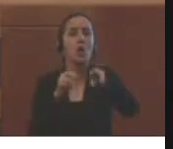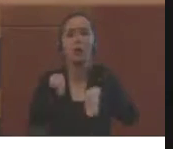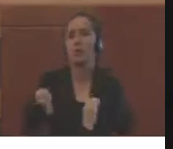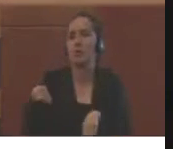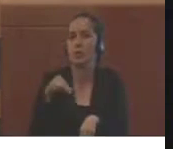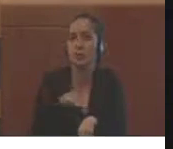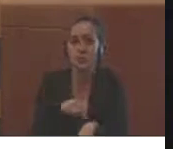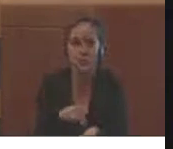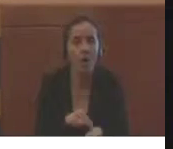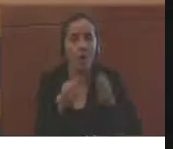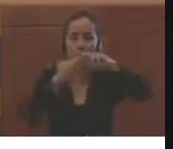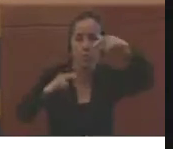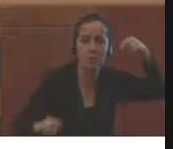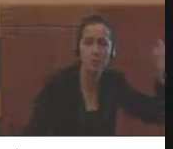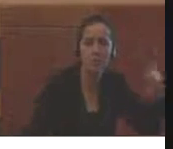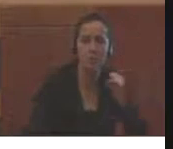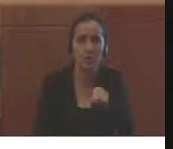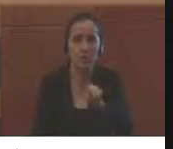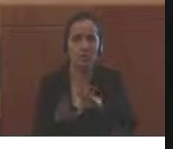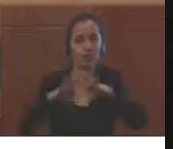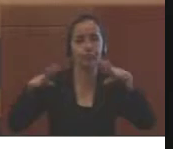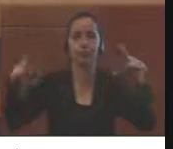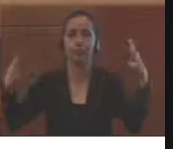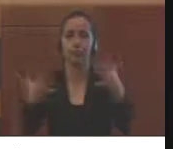regional, and global level.